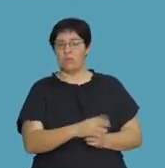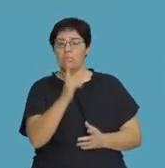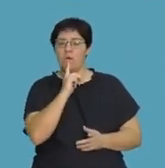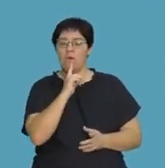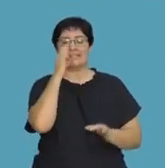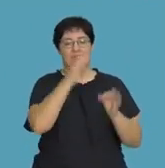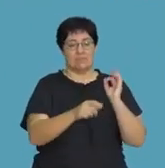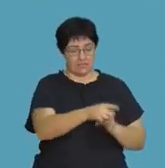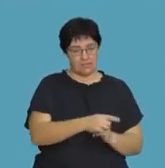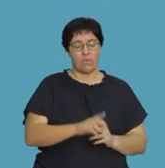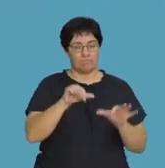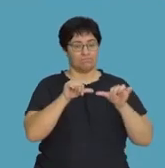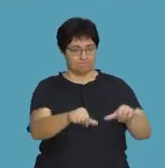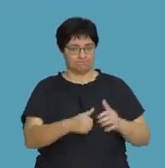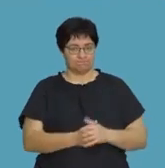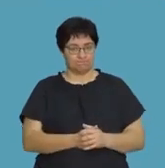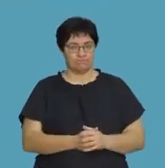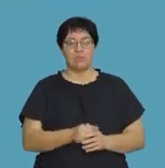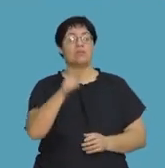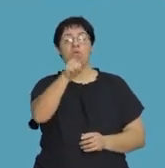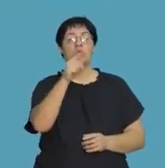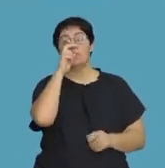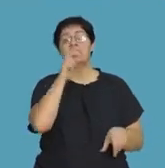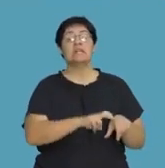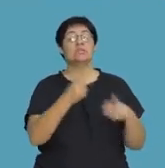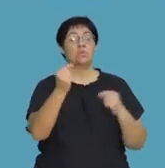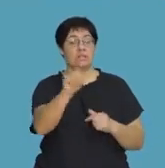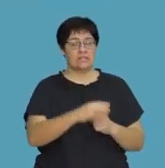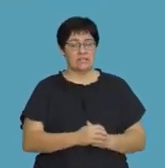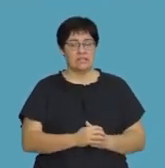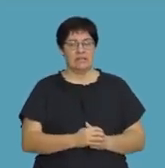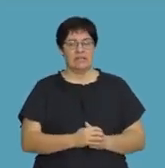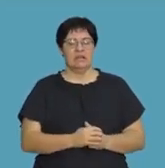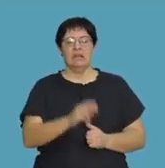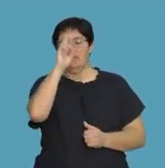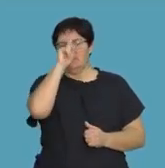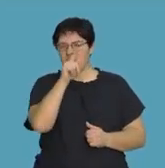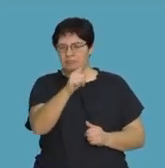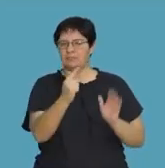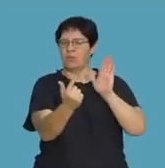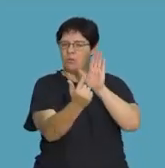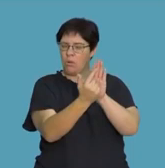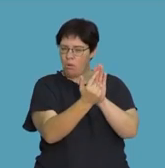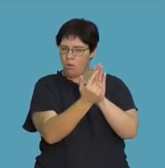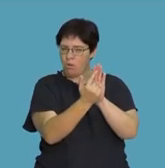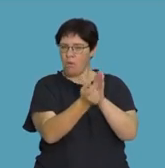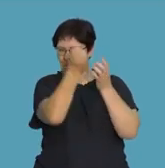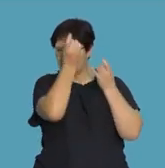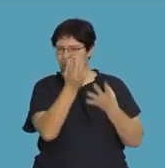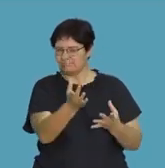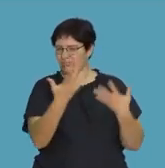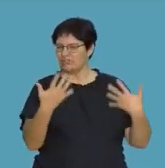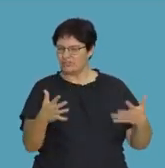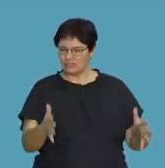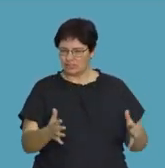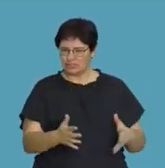we'll continue with our lesson. So what you guys needed to do here is remember the laws that I gave you when we're